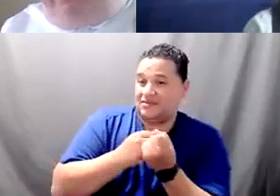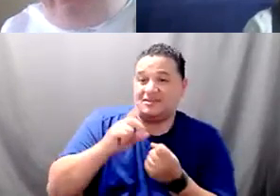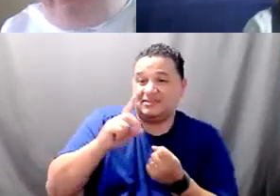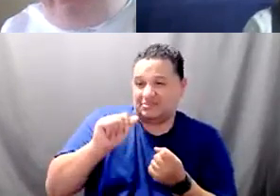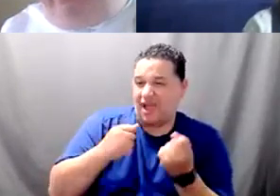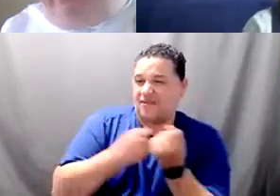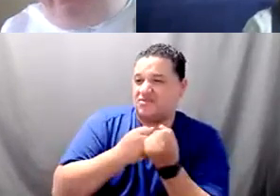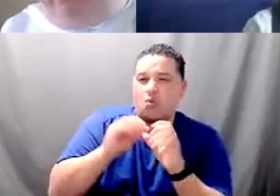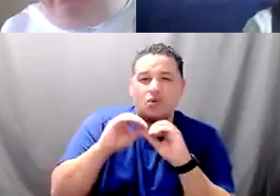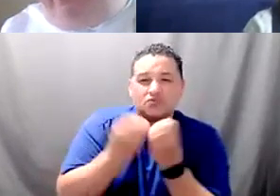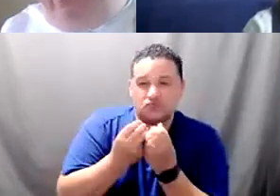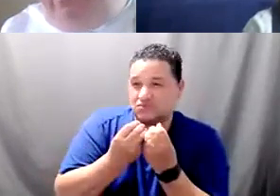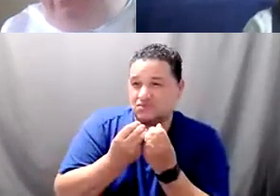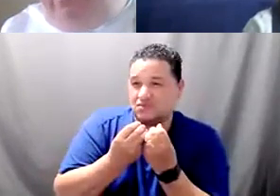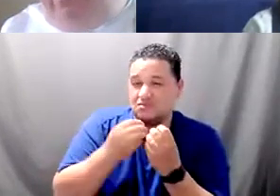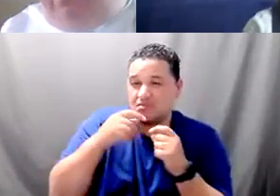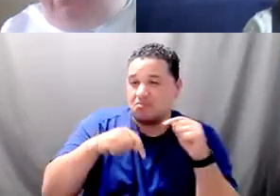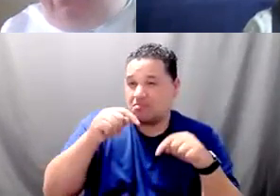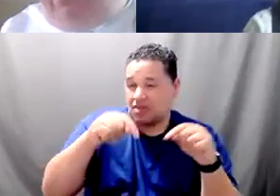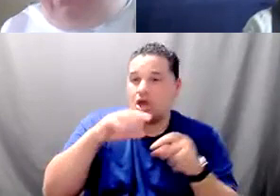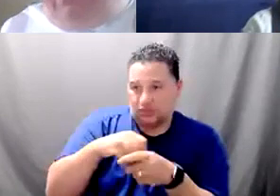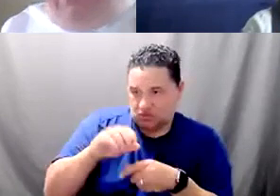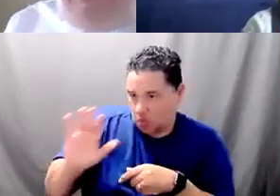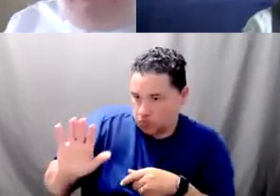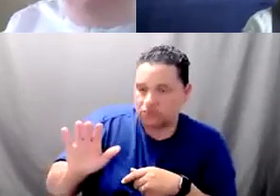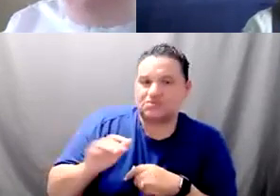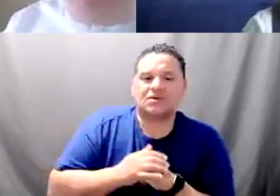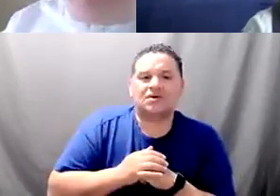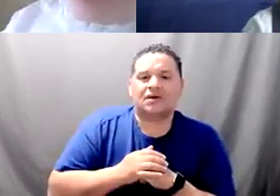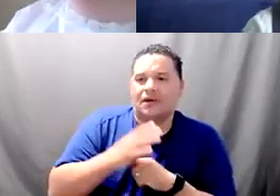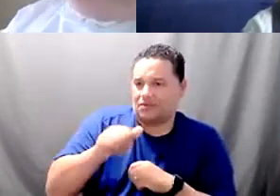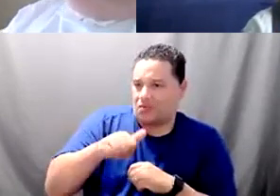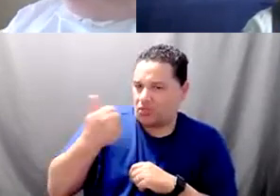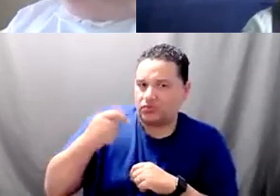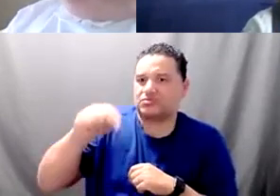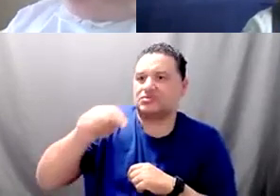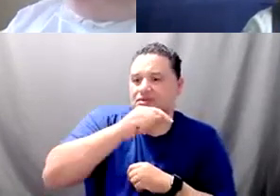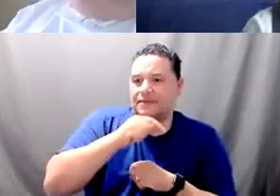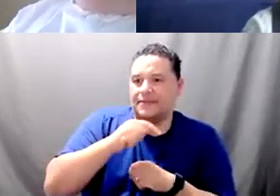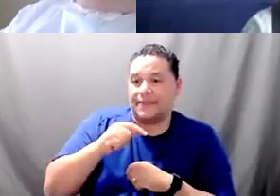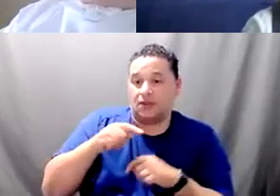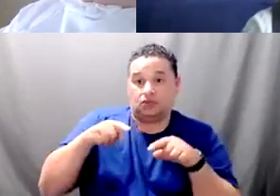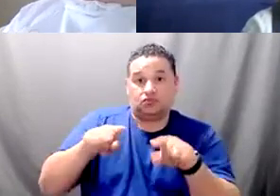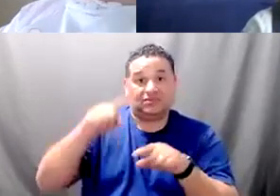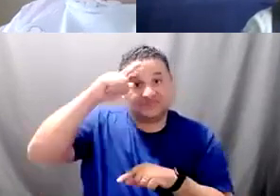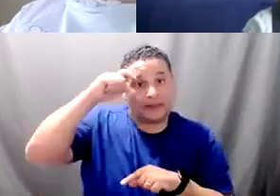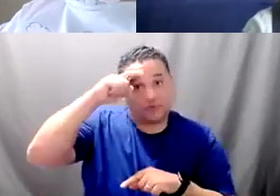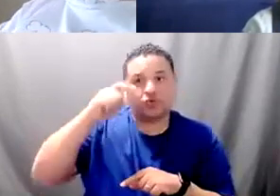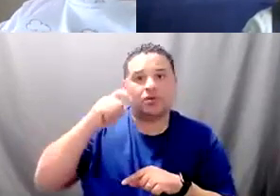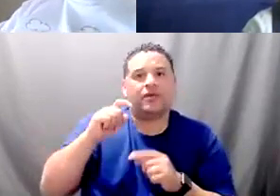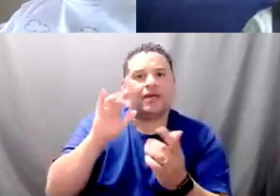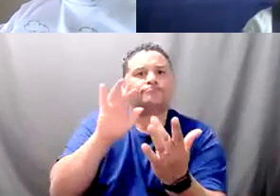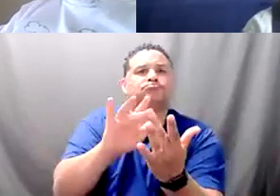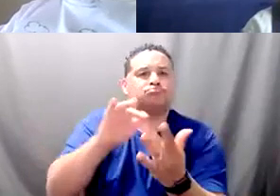advocacy organizations, including yours and others, over the summer outreached to